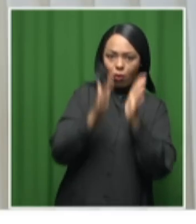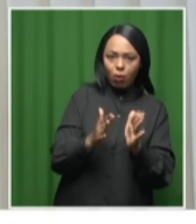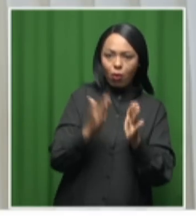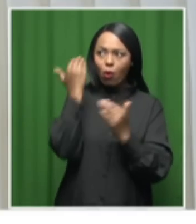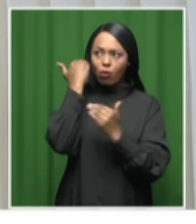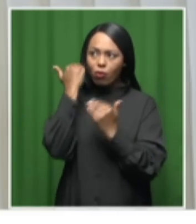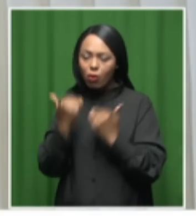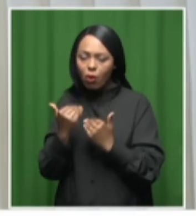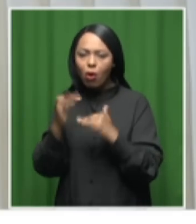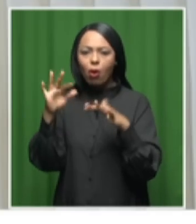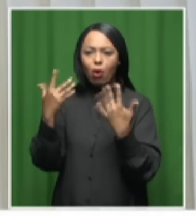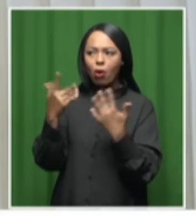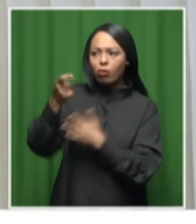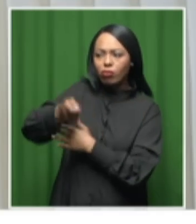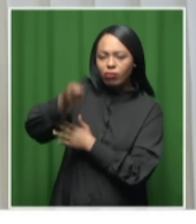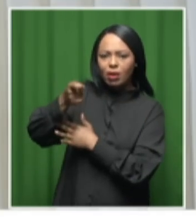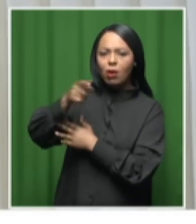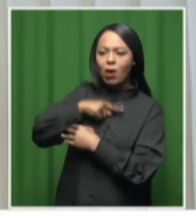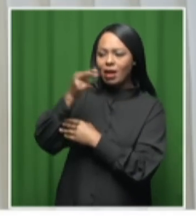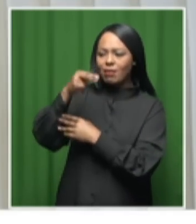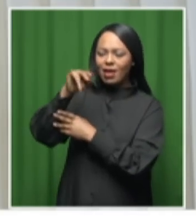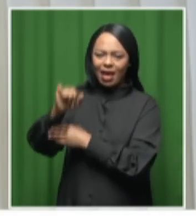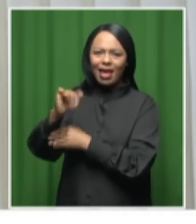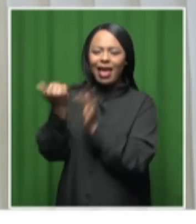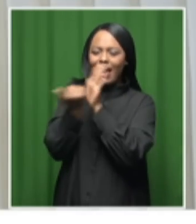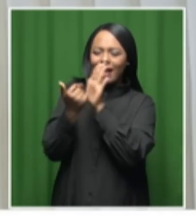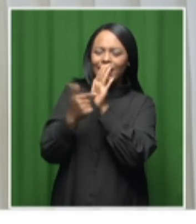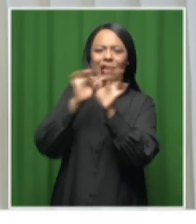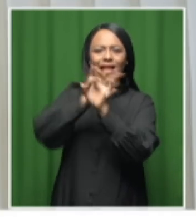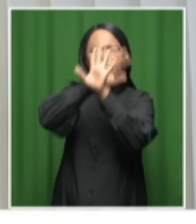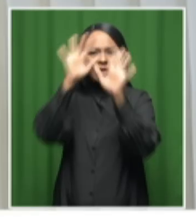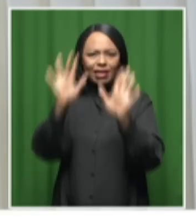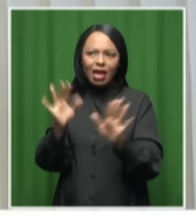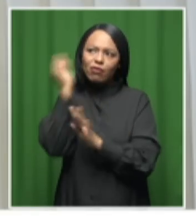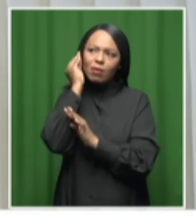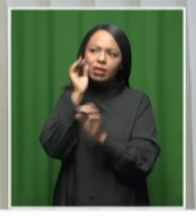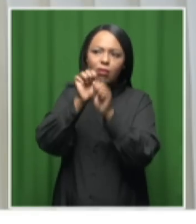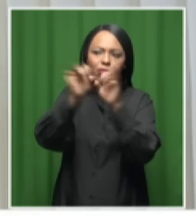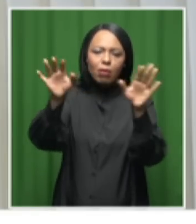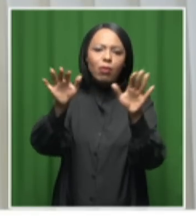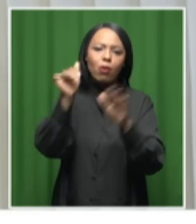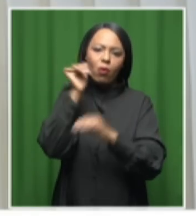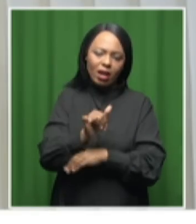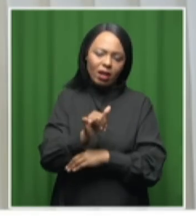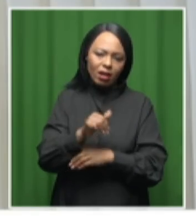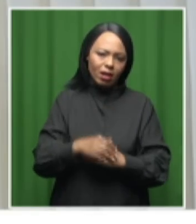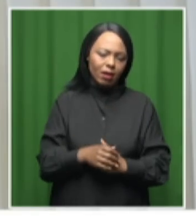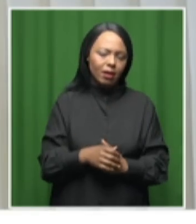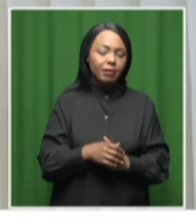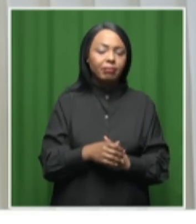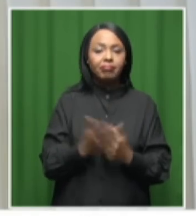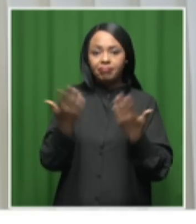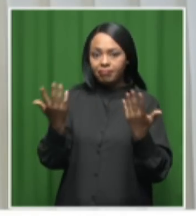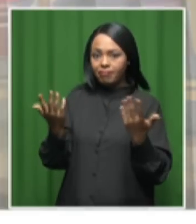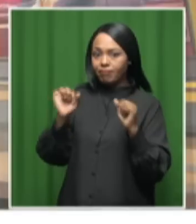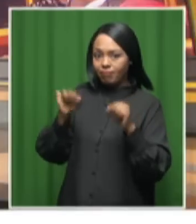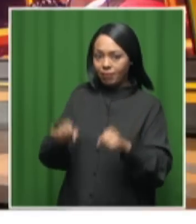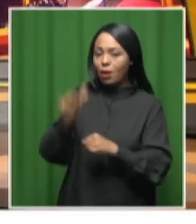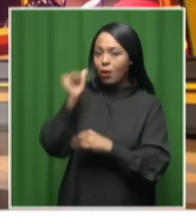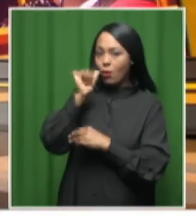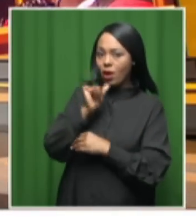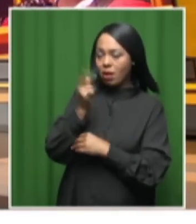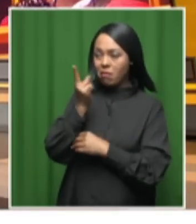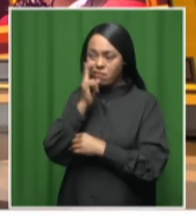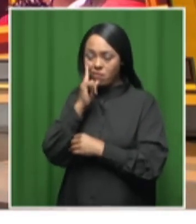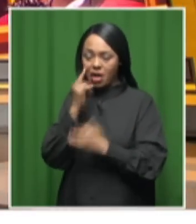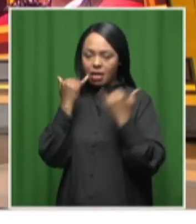yes, because the NPA Act is clear as to how and when that particular information must be disclosed. So when we look at now, obviously we know that this has